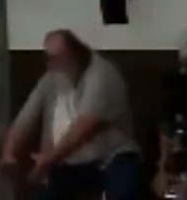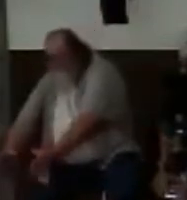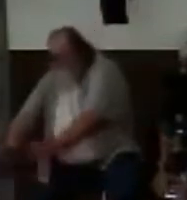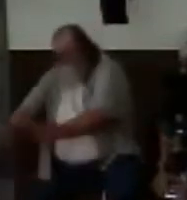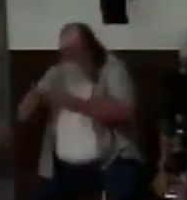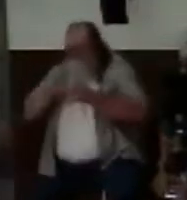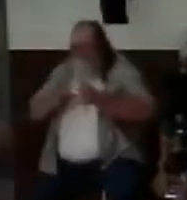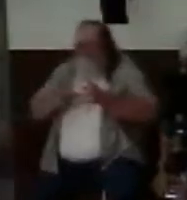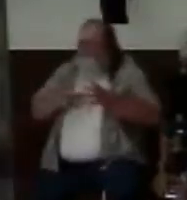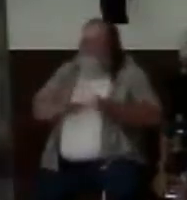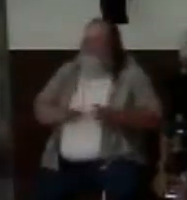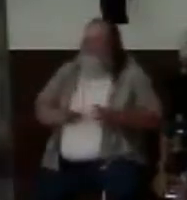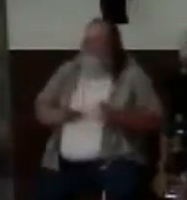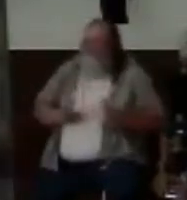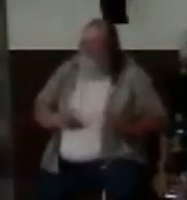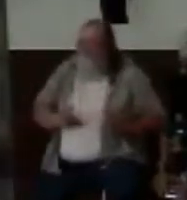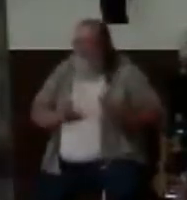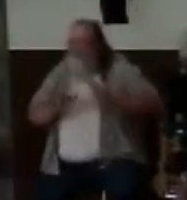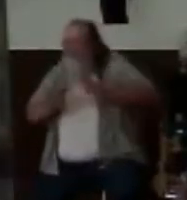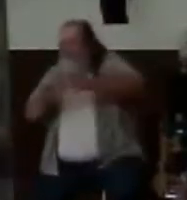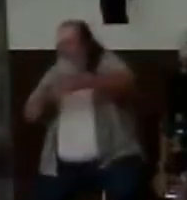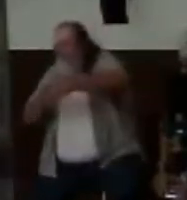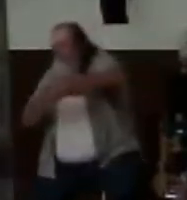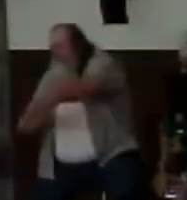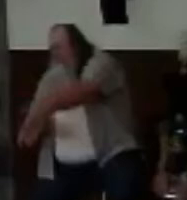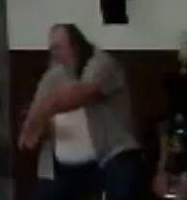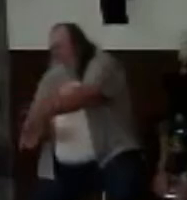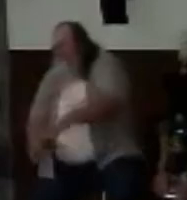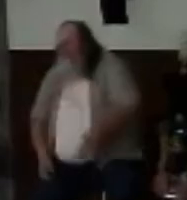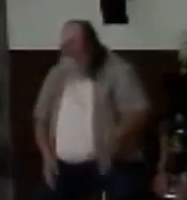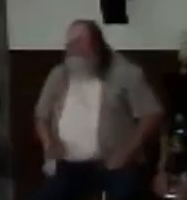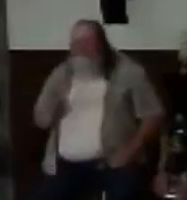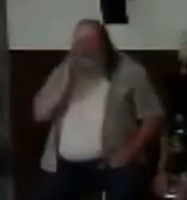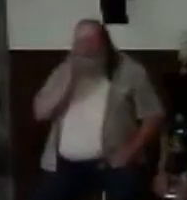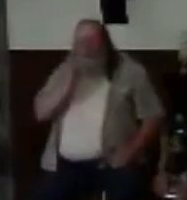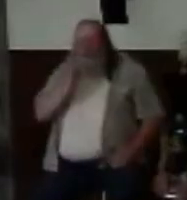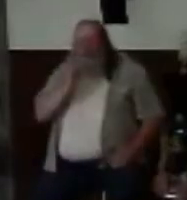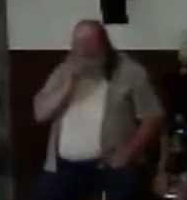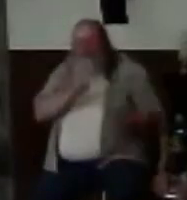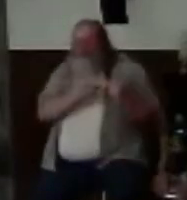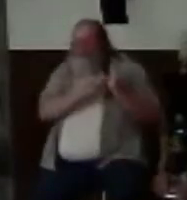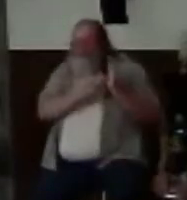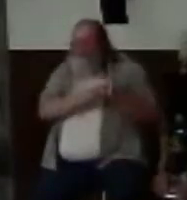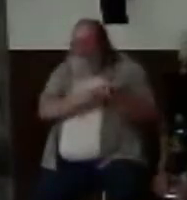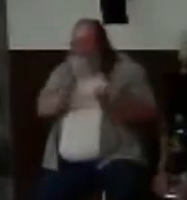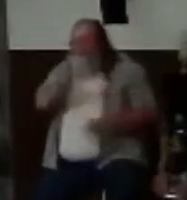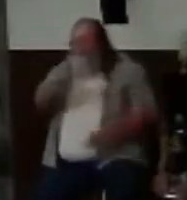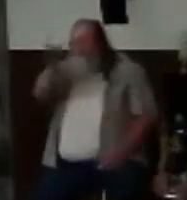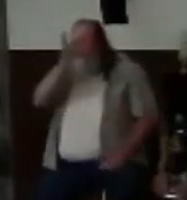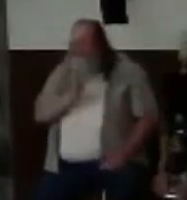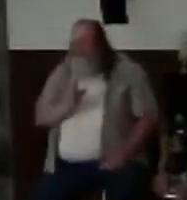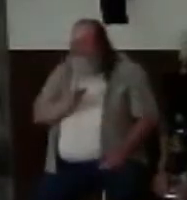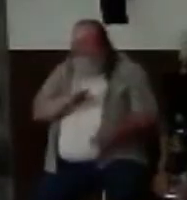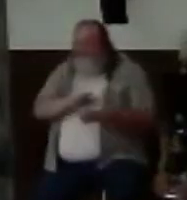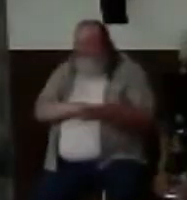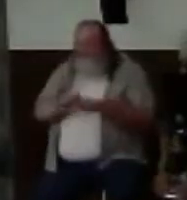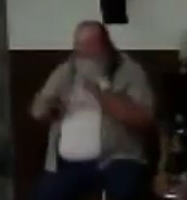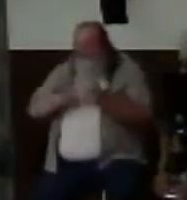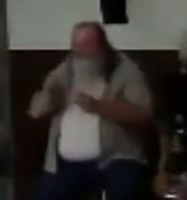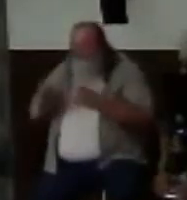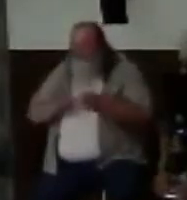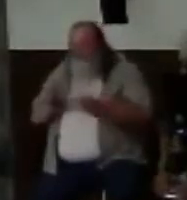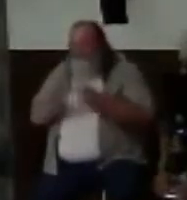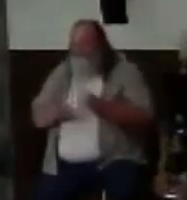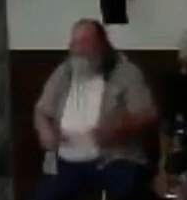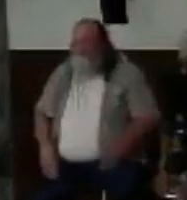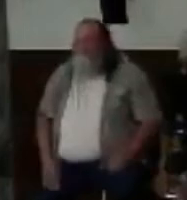out this vase of water. The water represented God on the people.